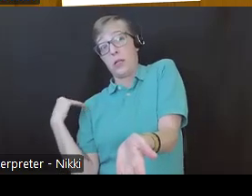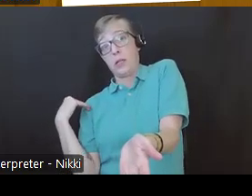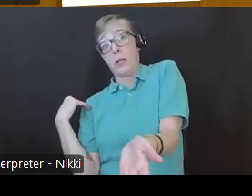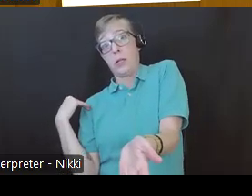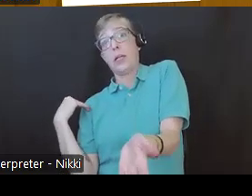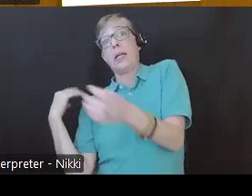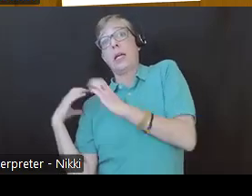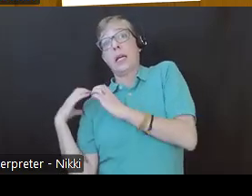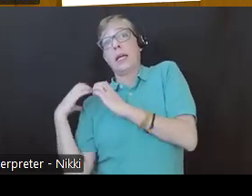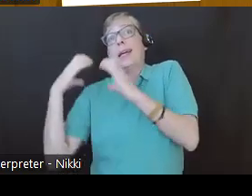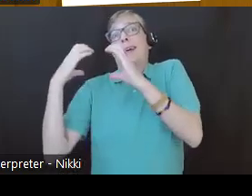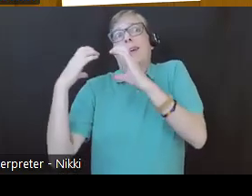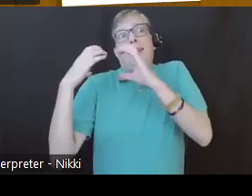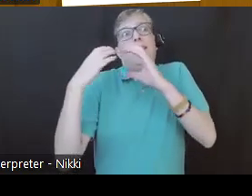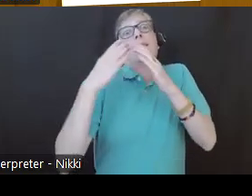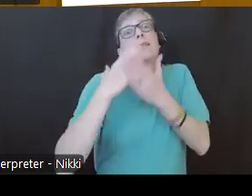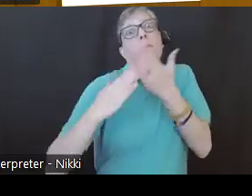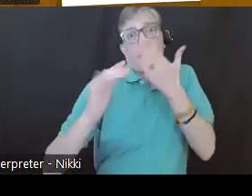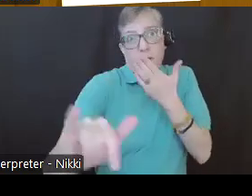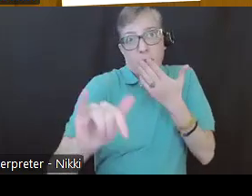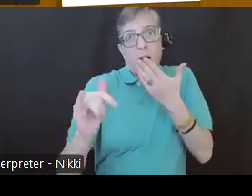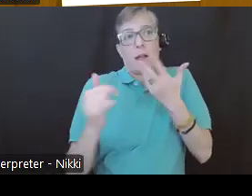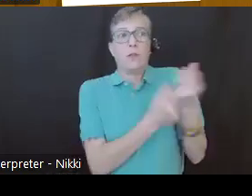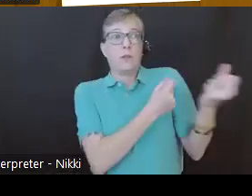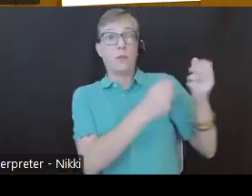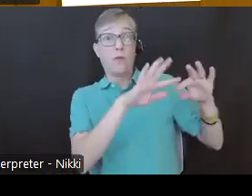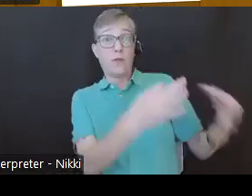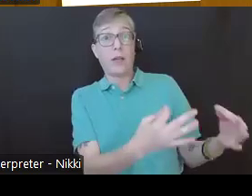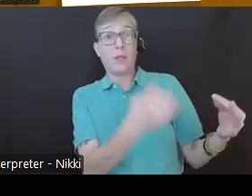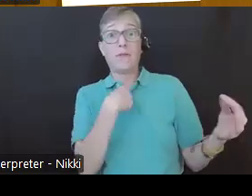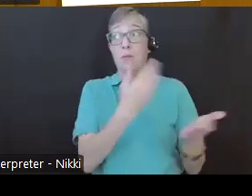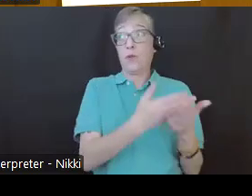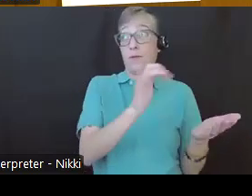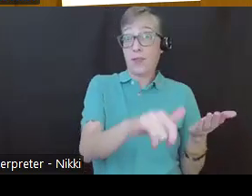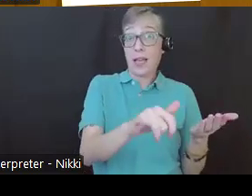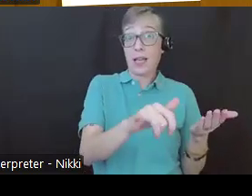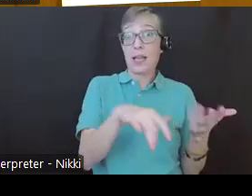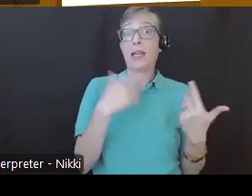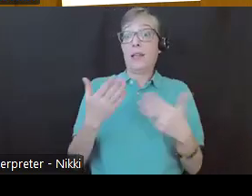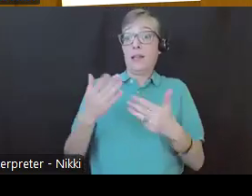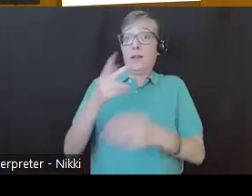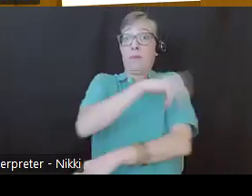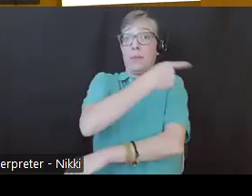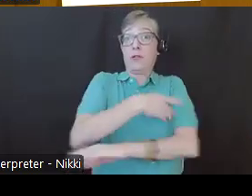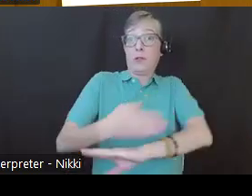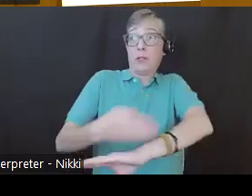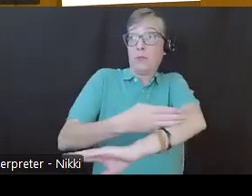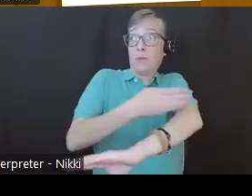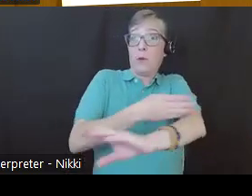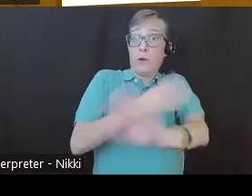by supporting families and moving them along this continuum, I can get patients out faster because the families will be ready to take them